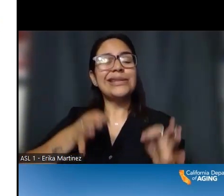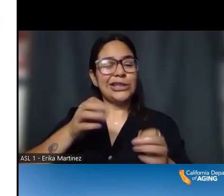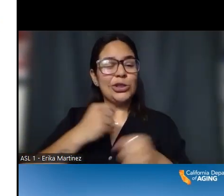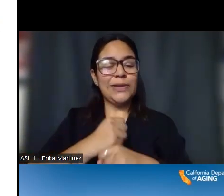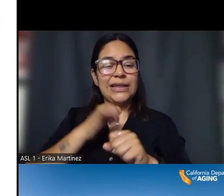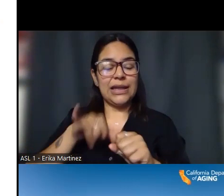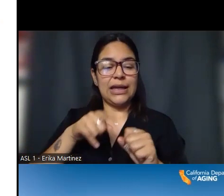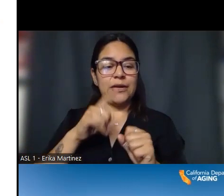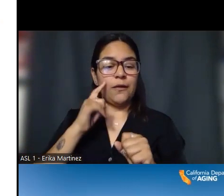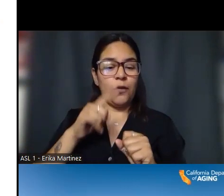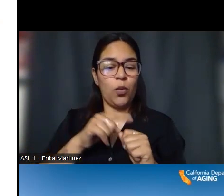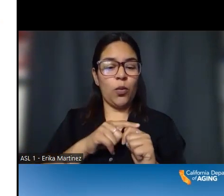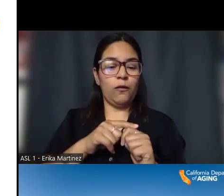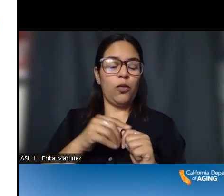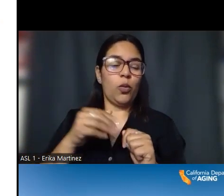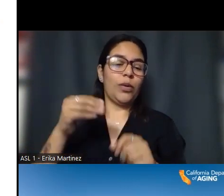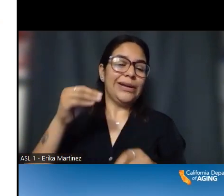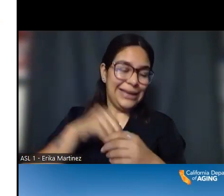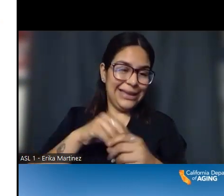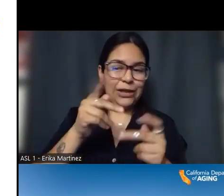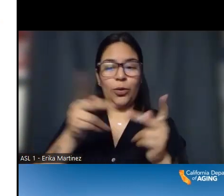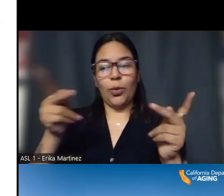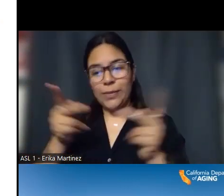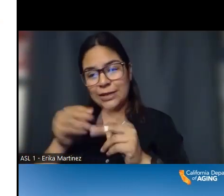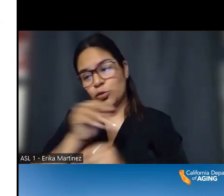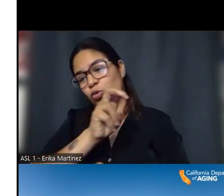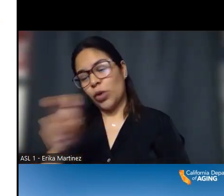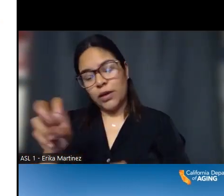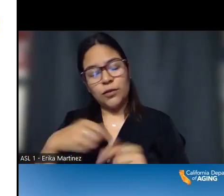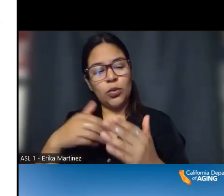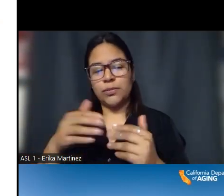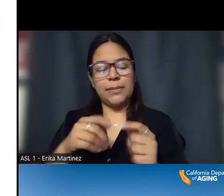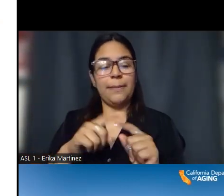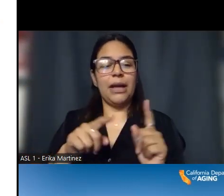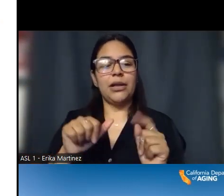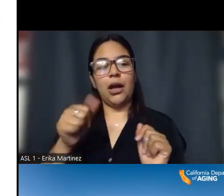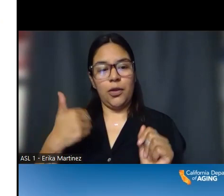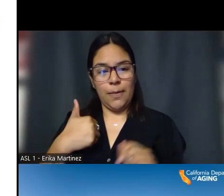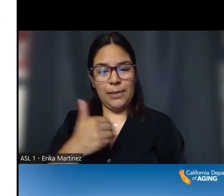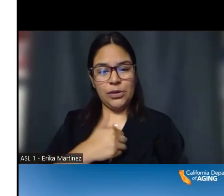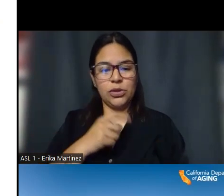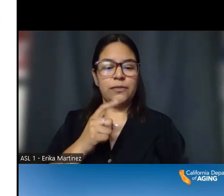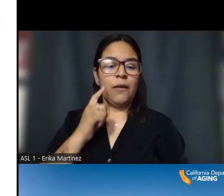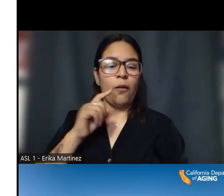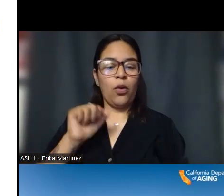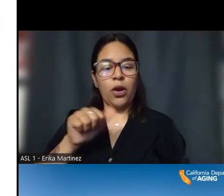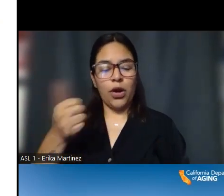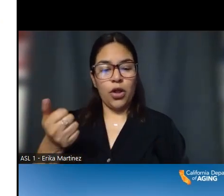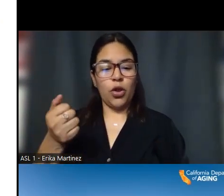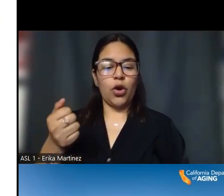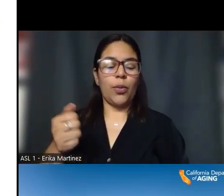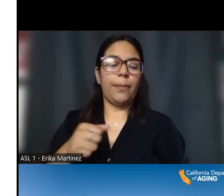fiduciary matters, for admission, or for placement. Some individuals who may participate in that would be a conservatorship or a guardian,